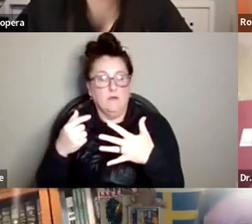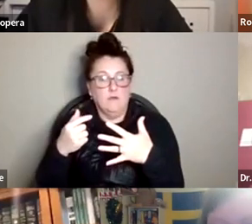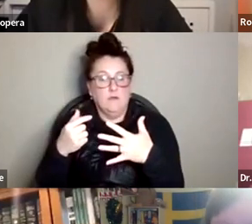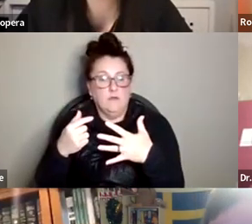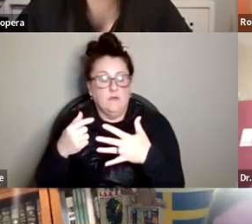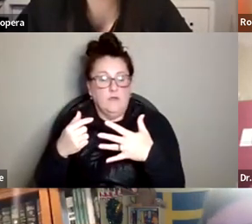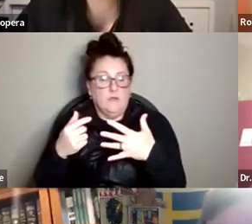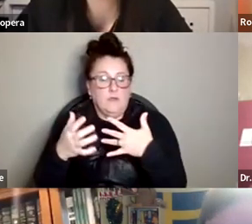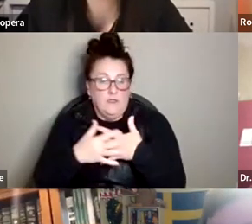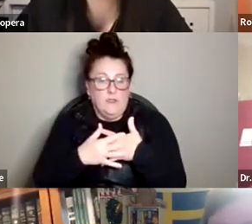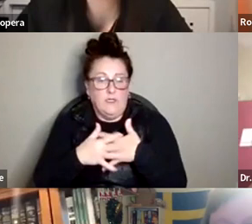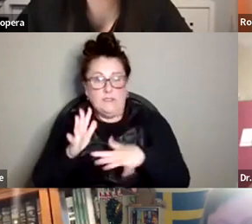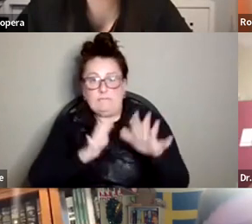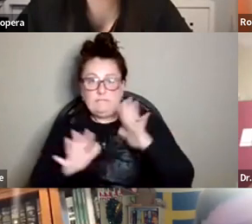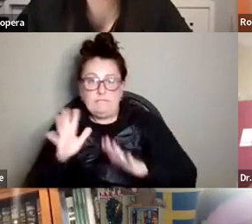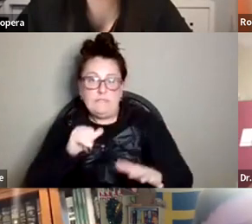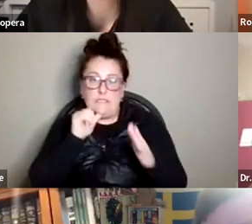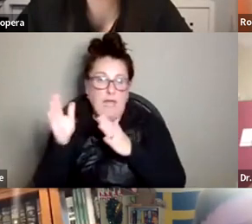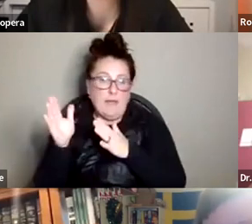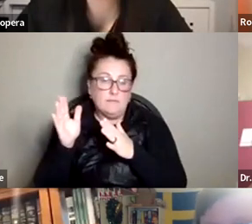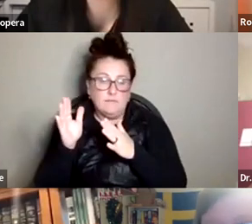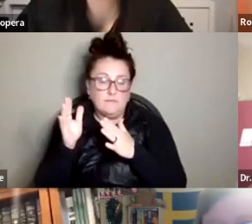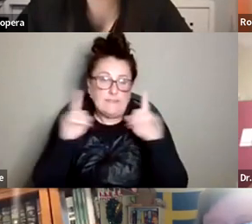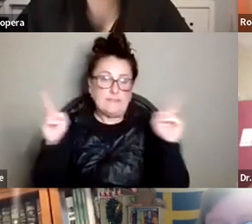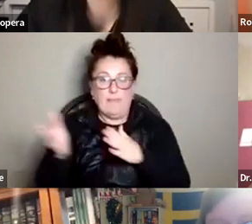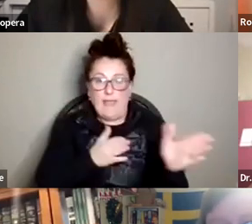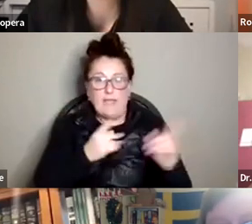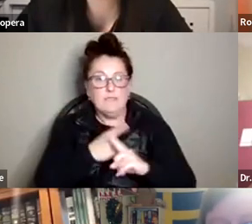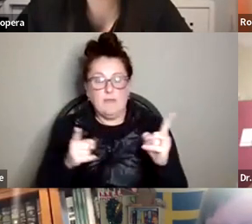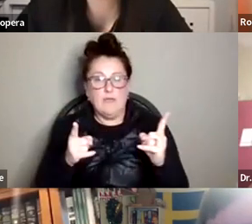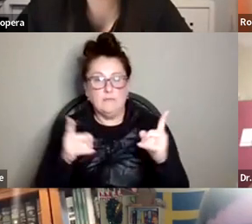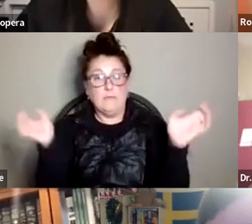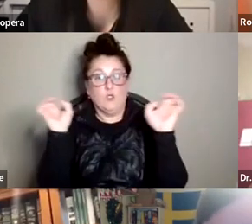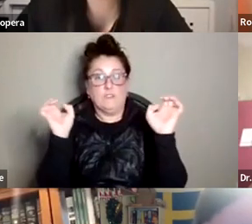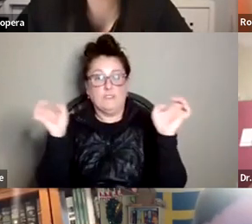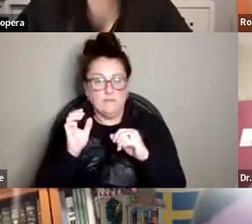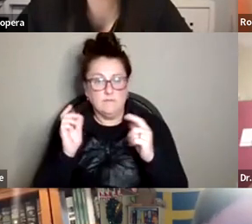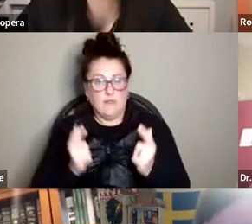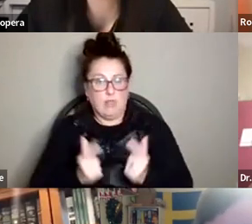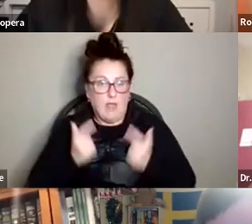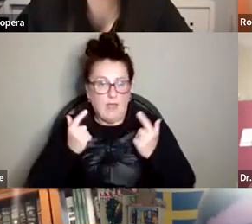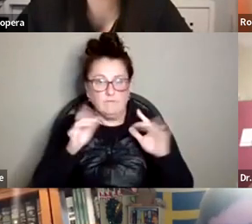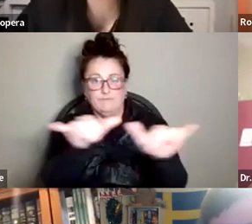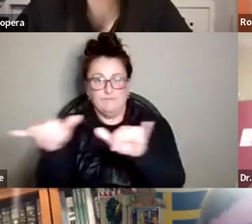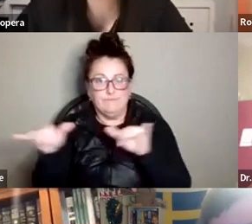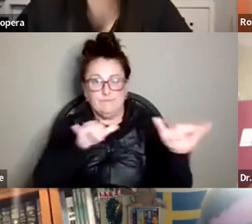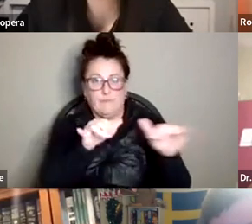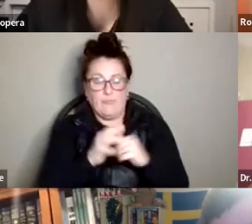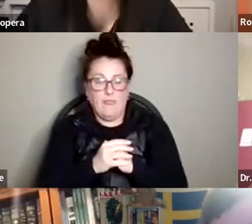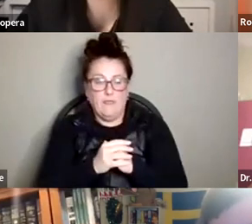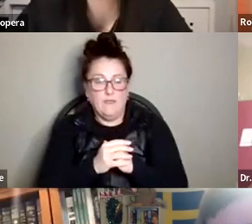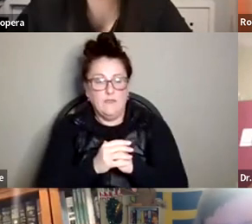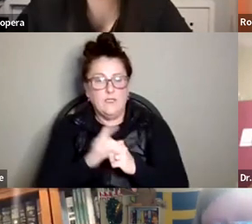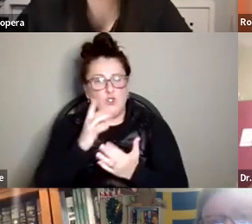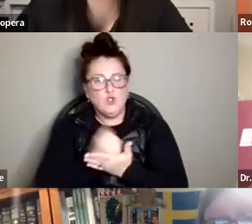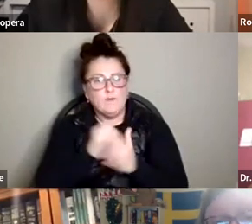didn't quite get all her plans in place. But I mean, it was the biggest emergency of all of our lives. And, you know, I think she deserved to